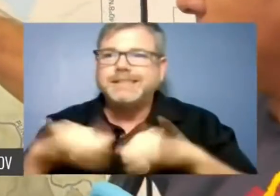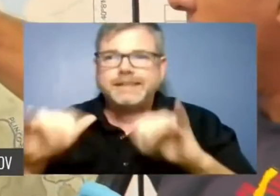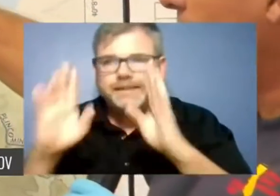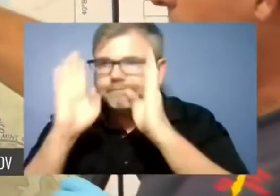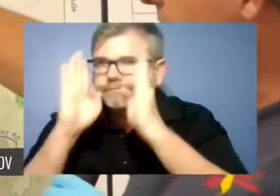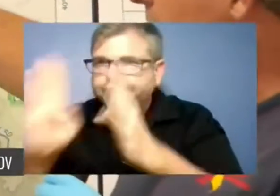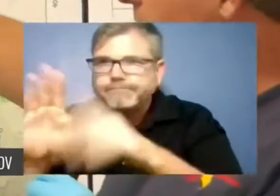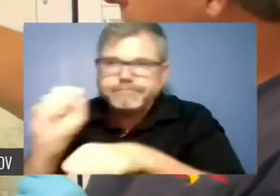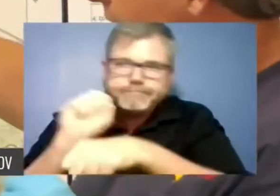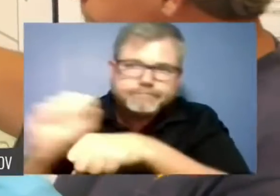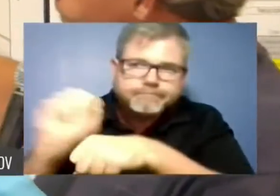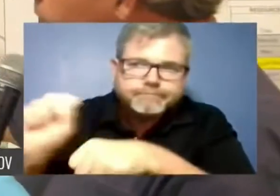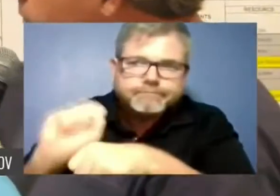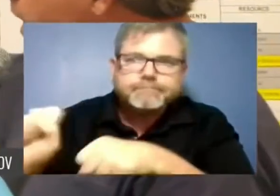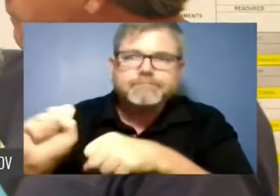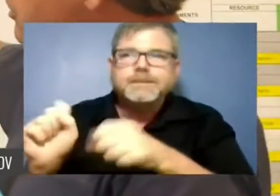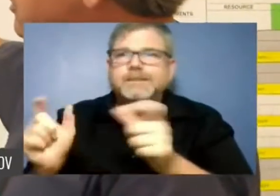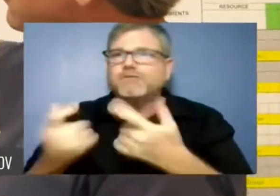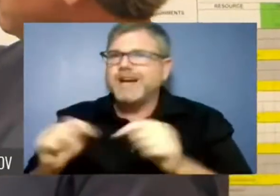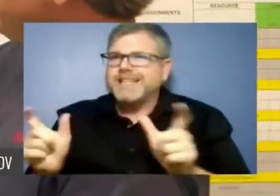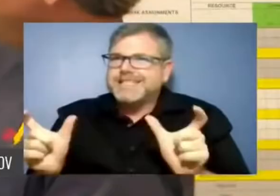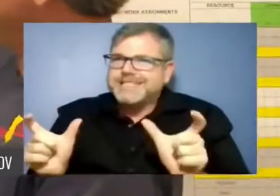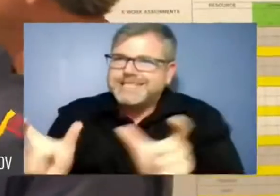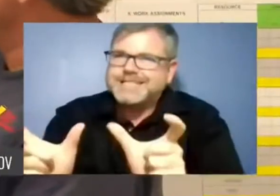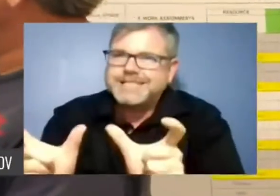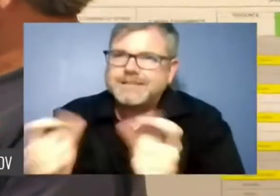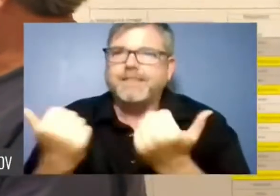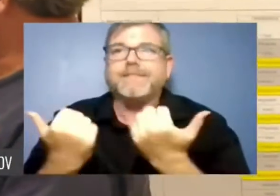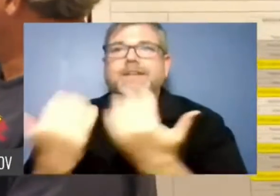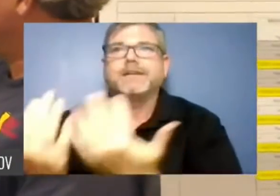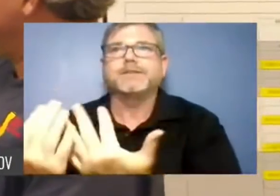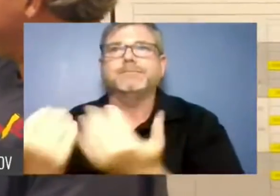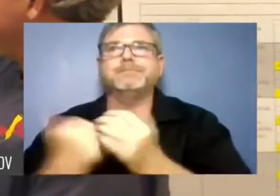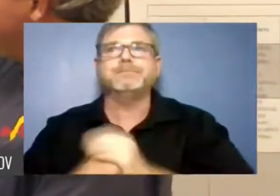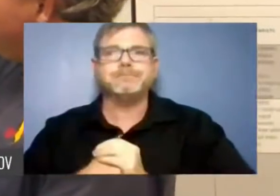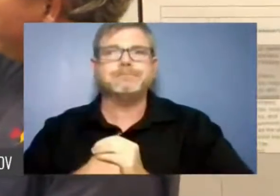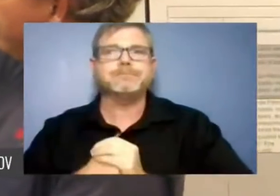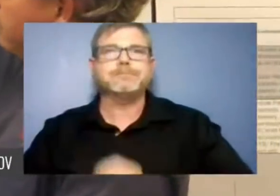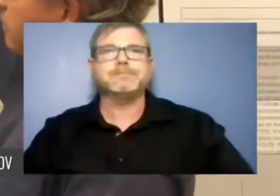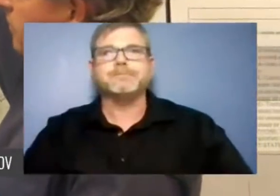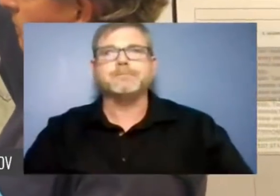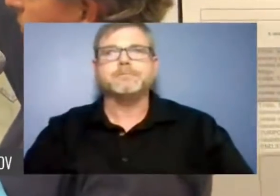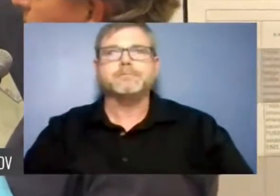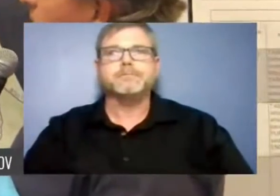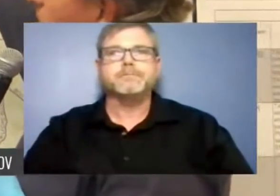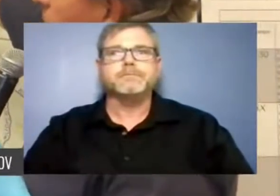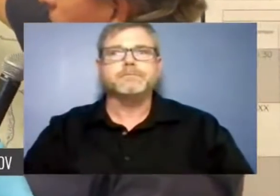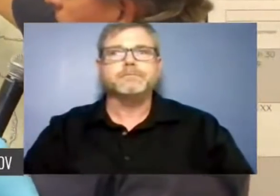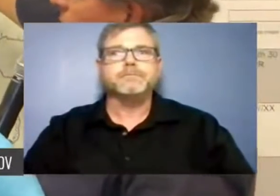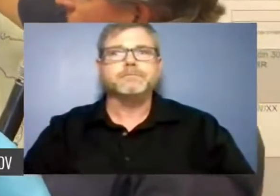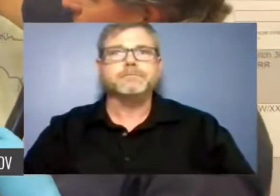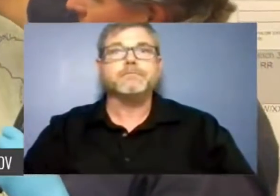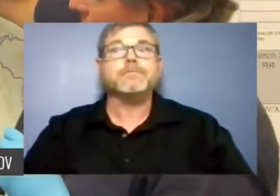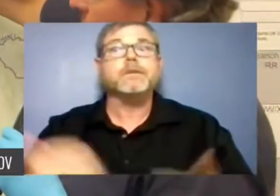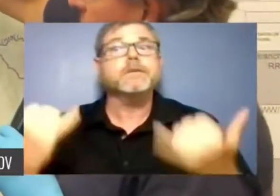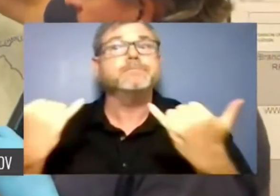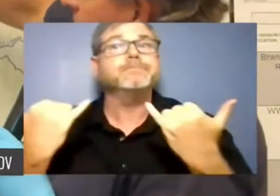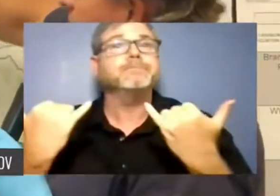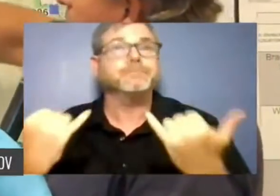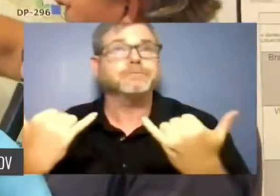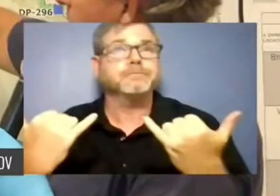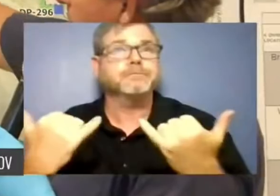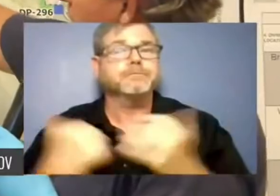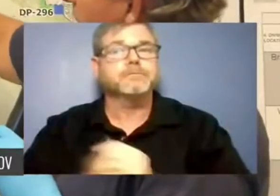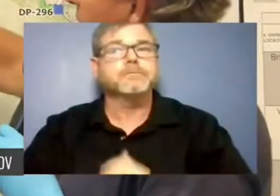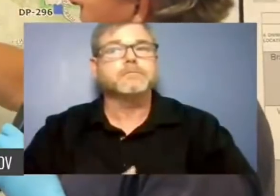work that took place out here today. I'm going to shift over now right into into more of the proper area of the